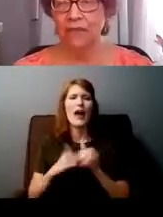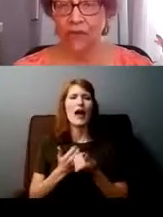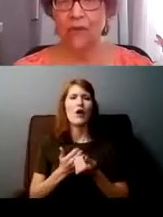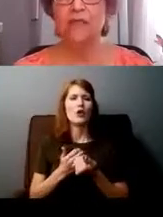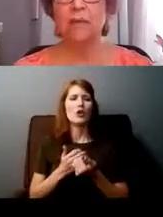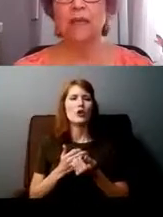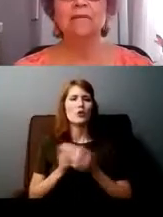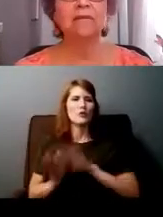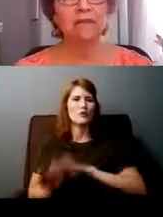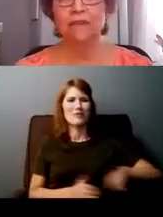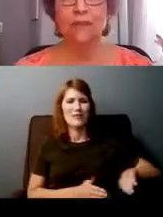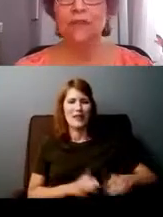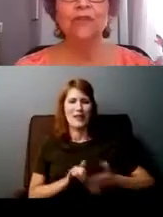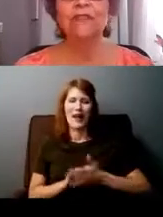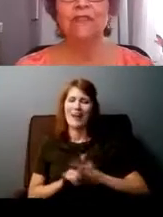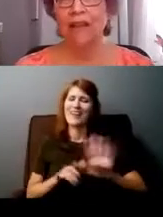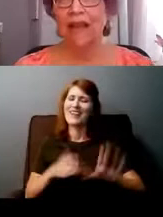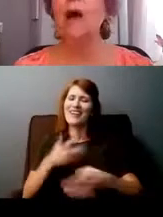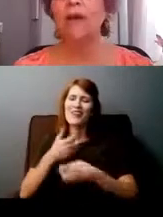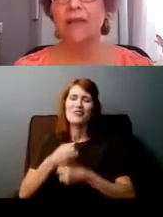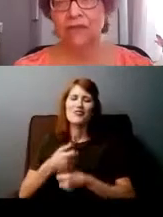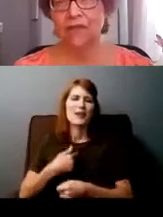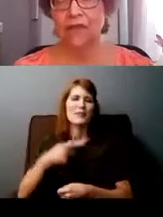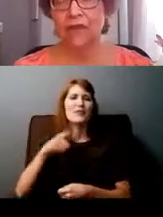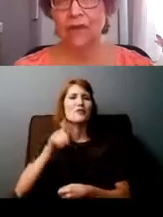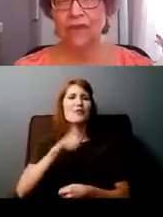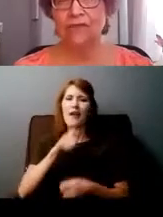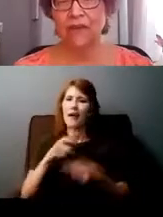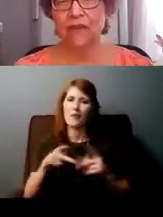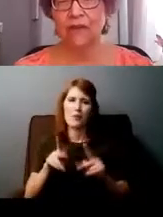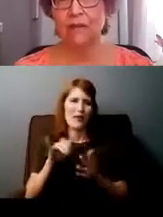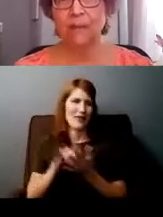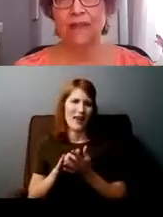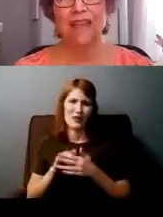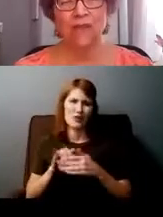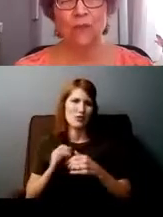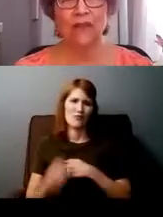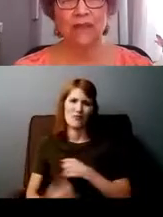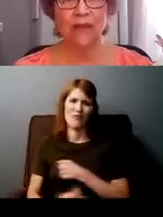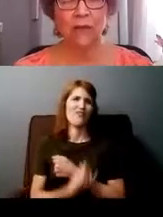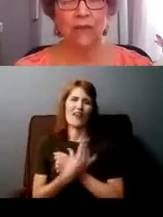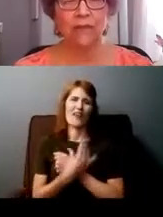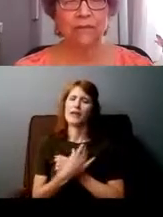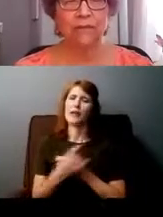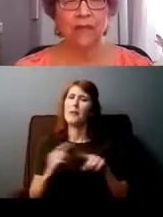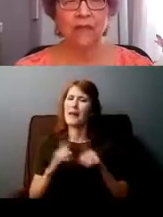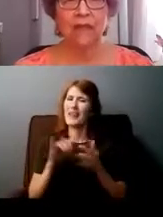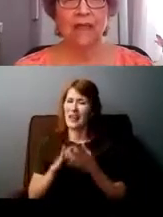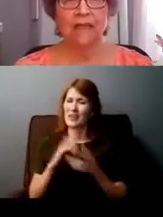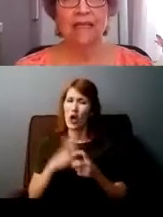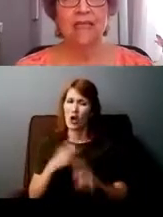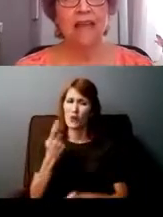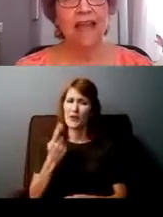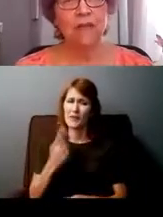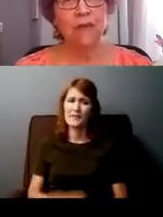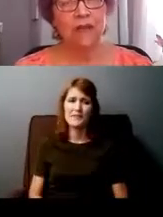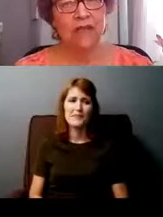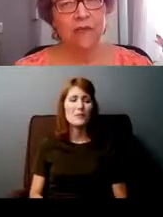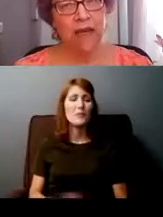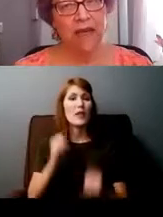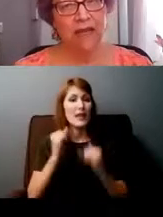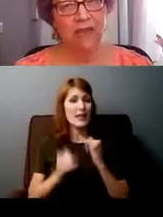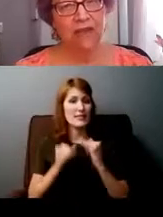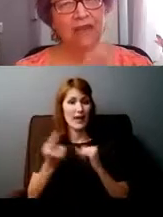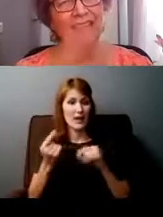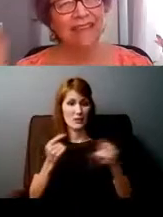But trust me, you shouldn't allow it to affect you, but that's a really hard one. This last one on